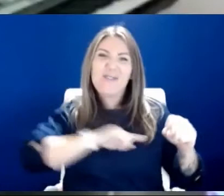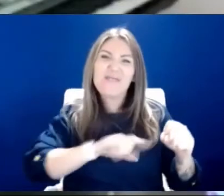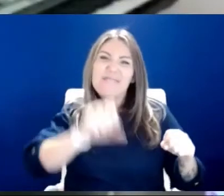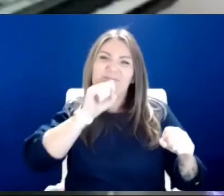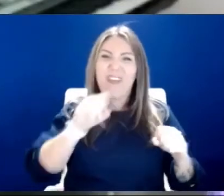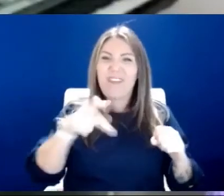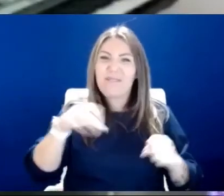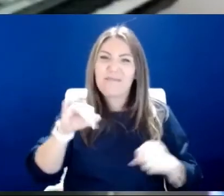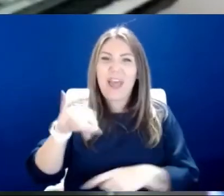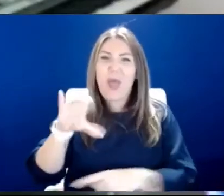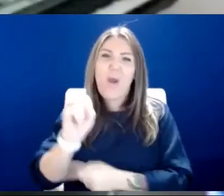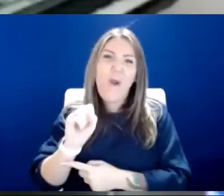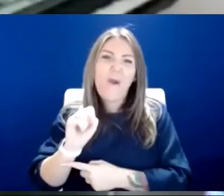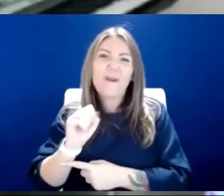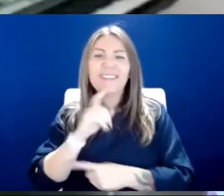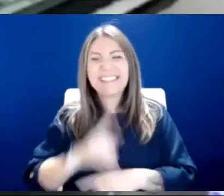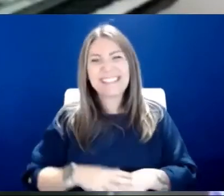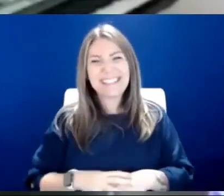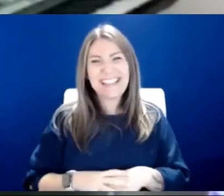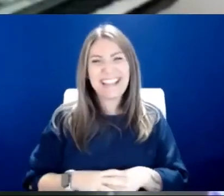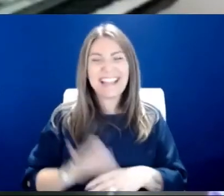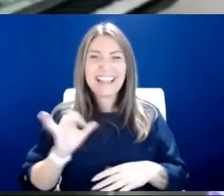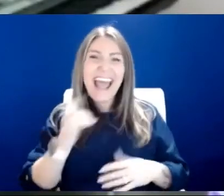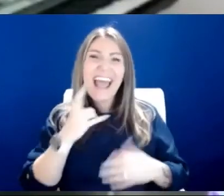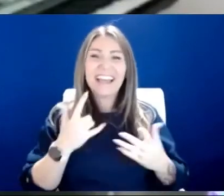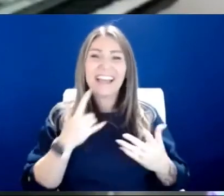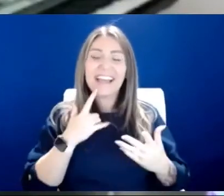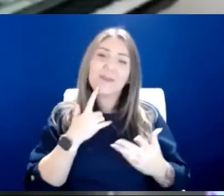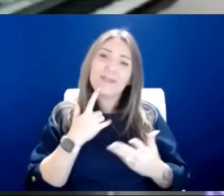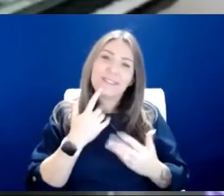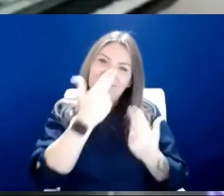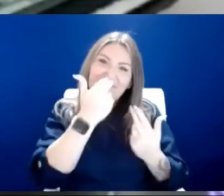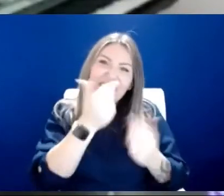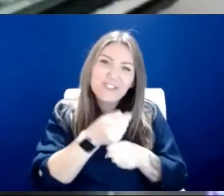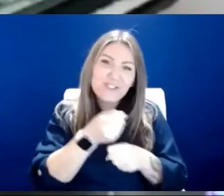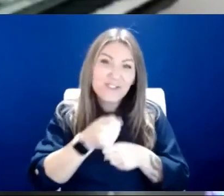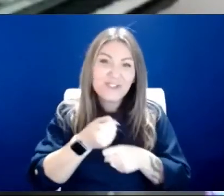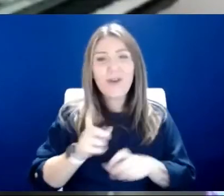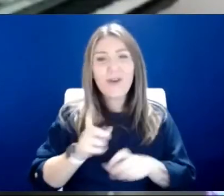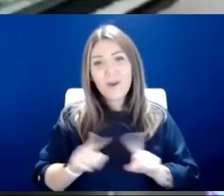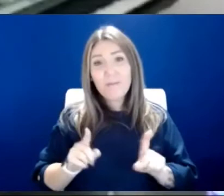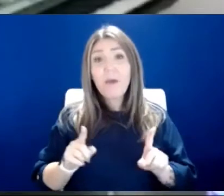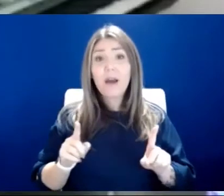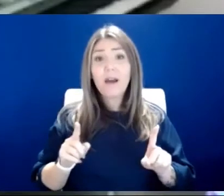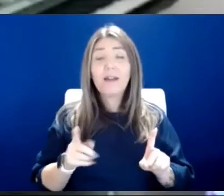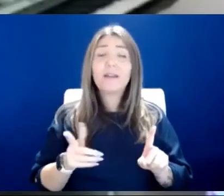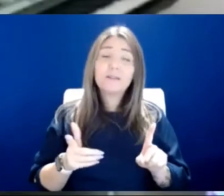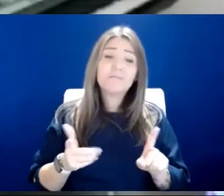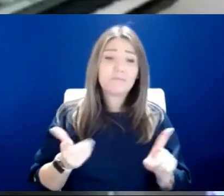and it was kind of a running joke, you know, but what, you know,